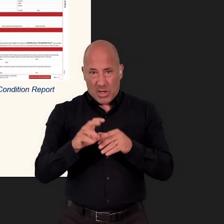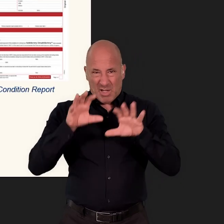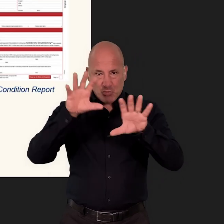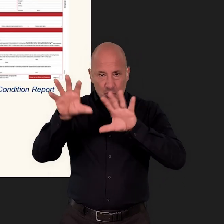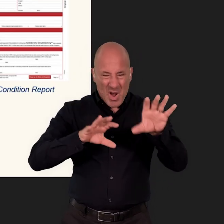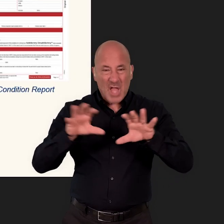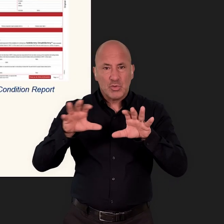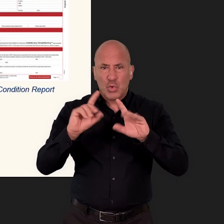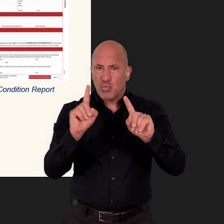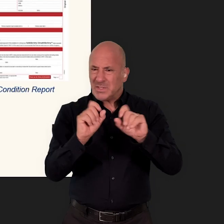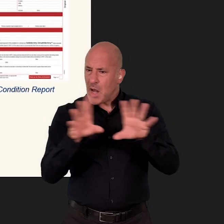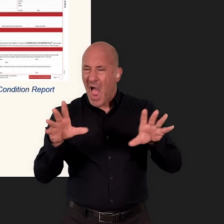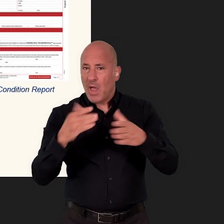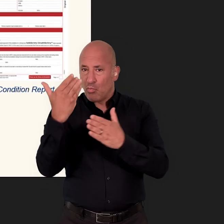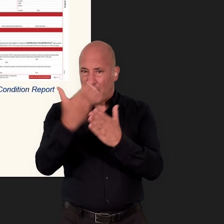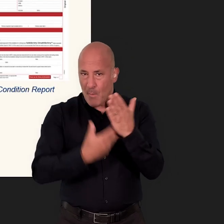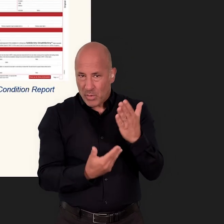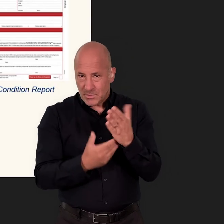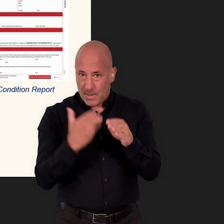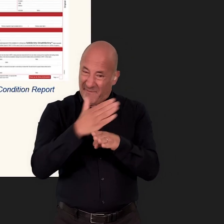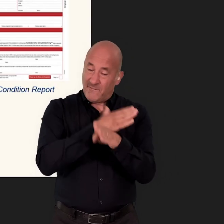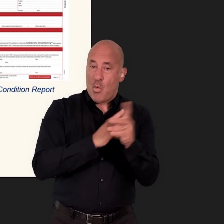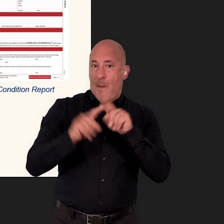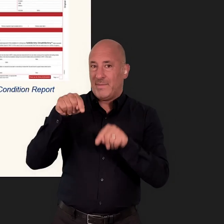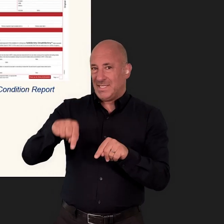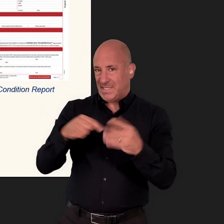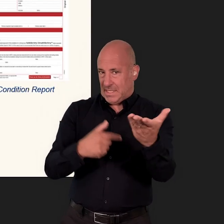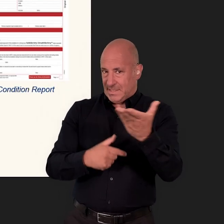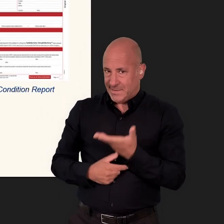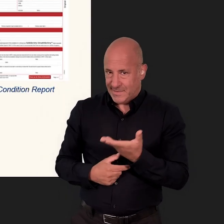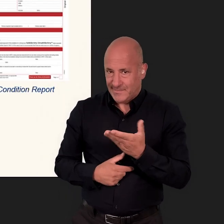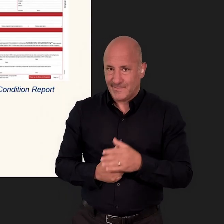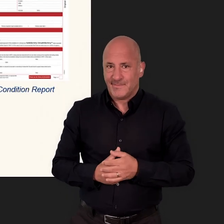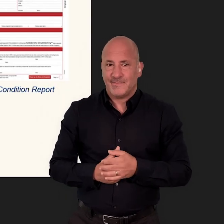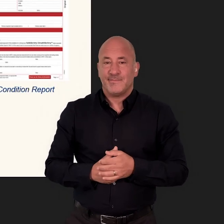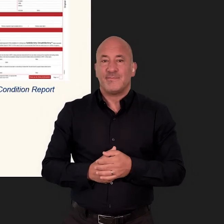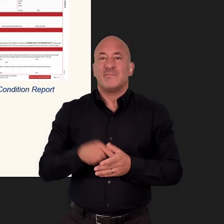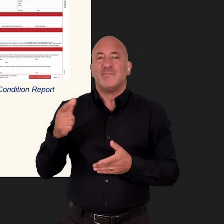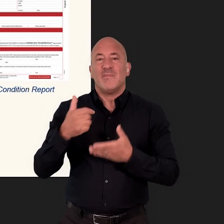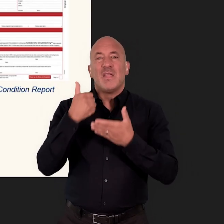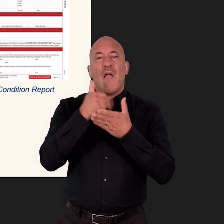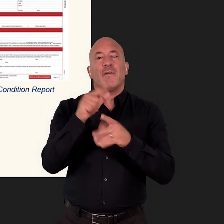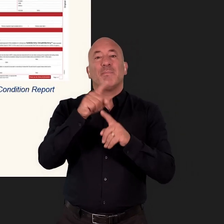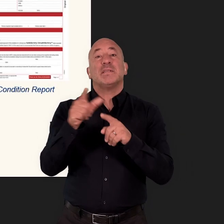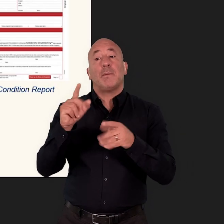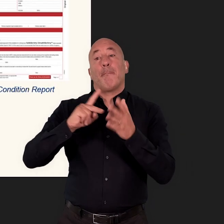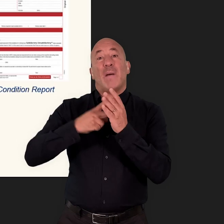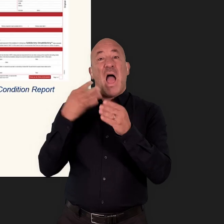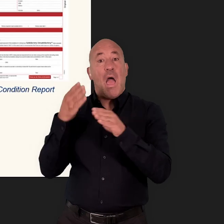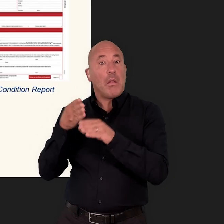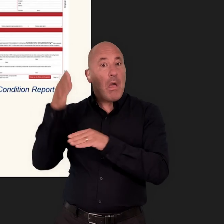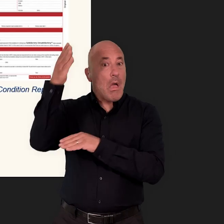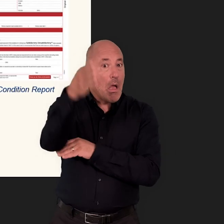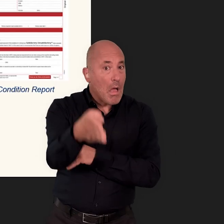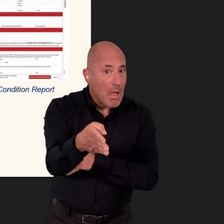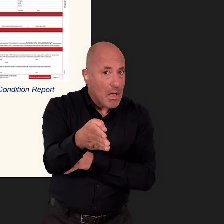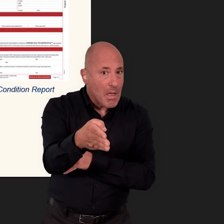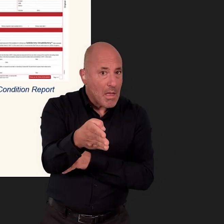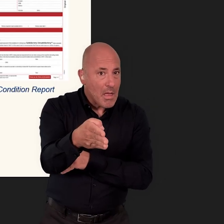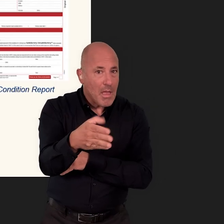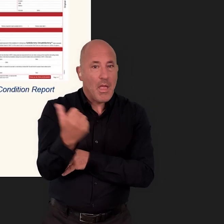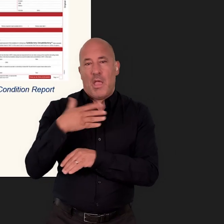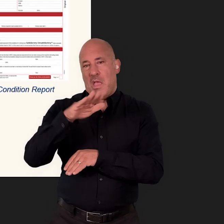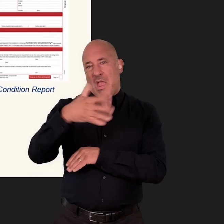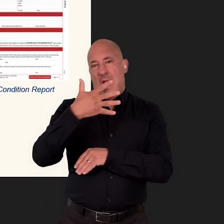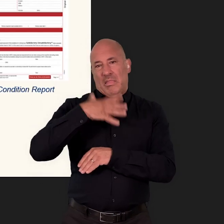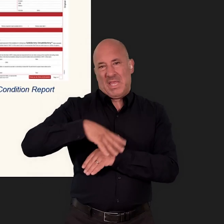current electrical installation condition report prior to the advice meeting. Where Historic England intends for the advice